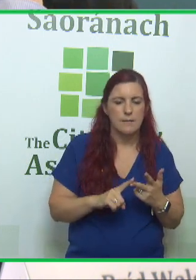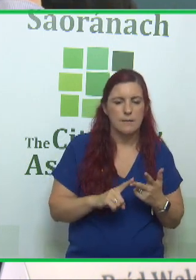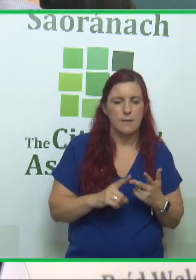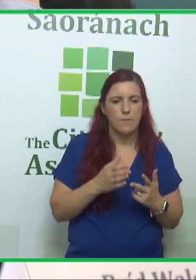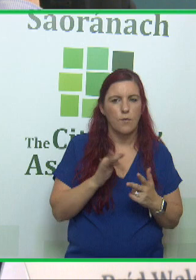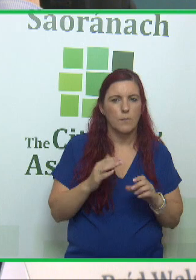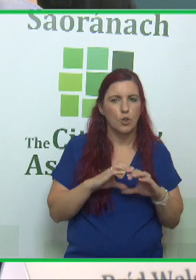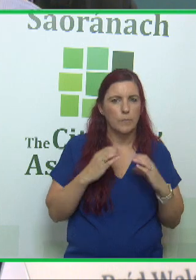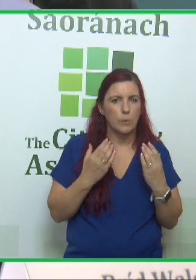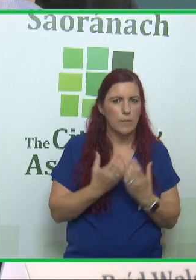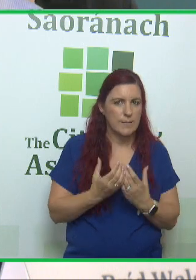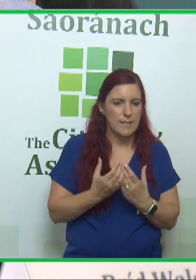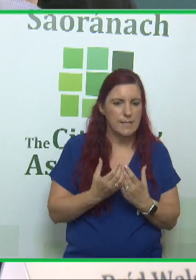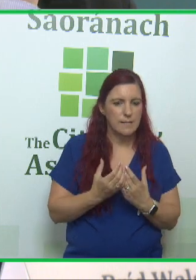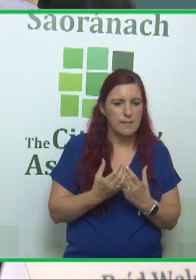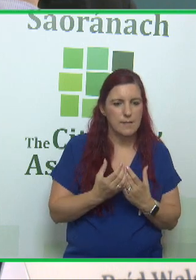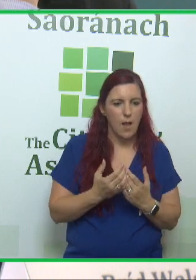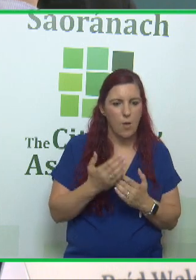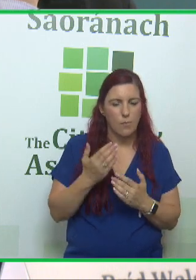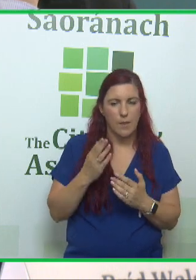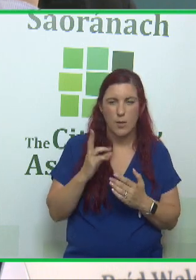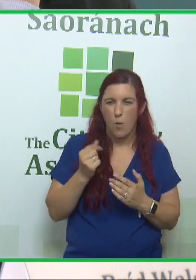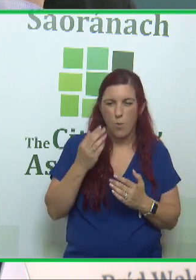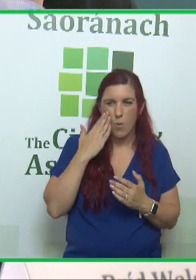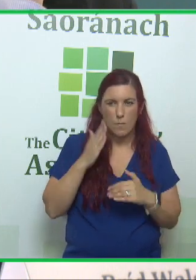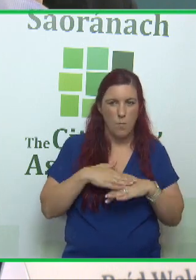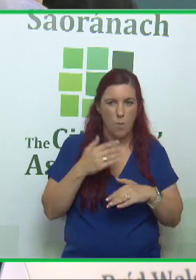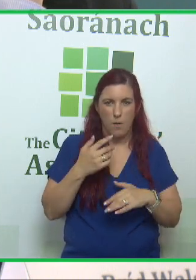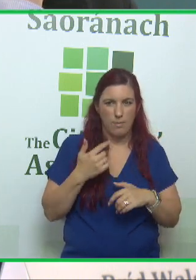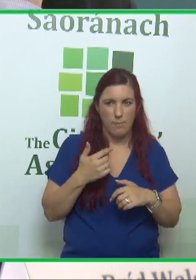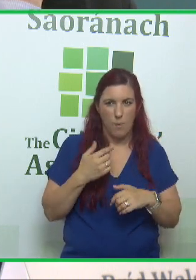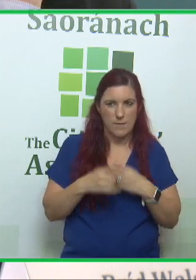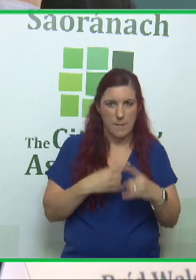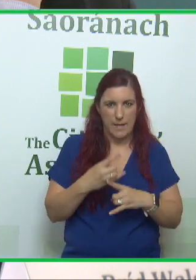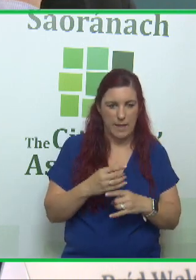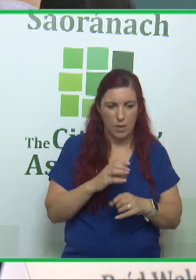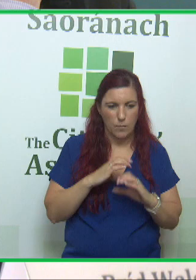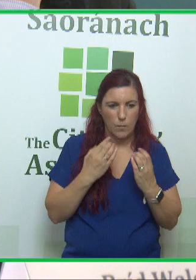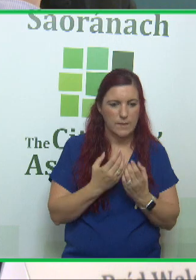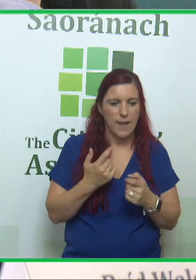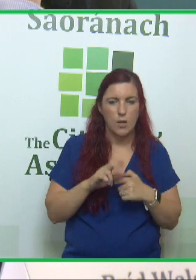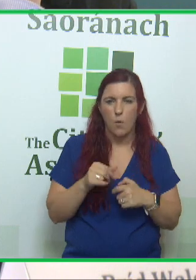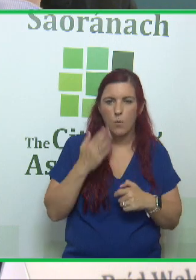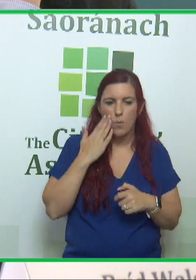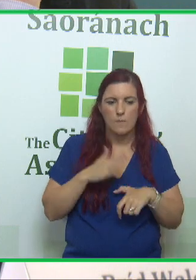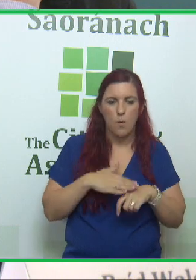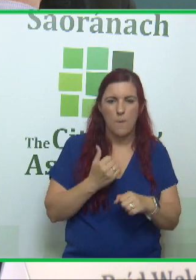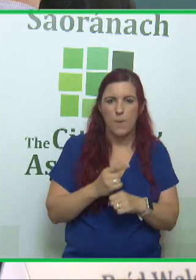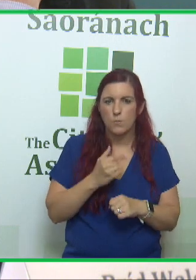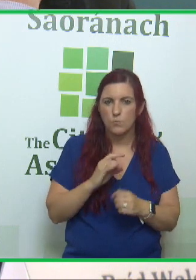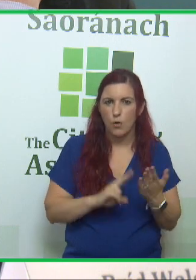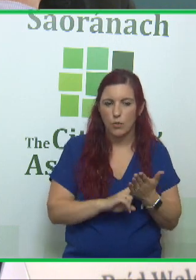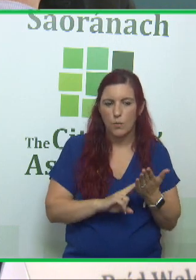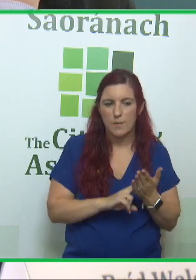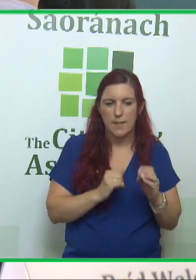from communities themselves, nobody knows more about what's happening in the community than the people who live there, and nobody knows more about drug use in the